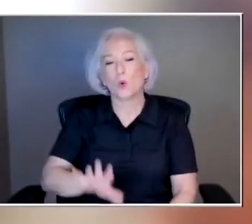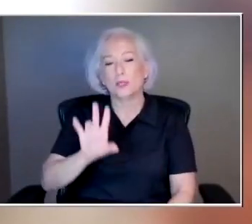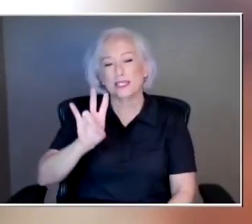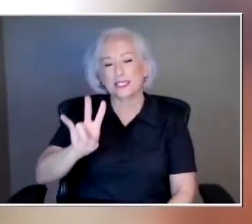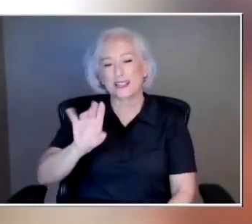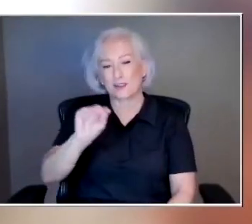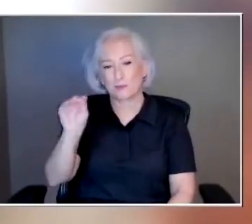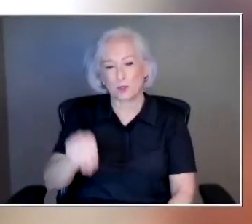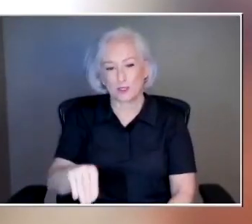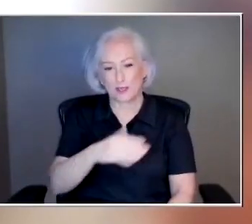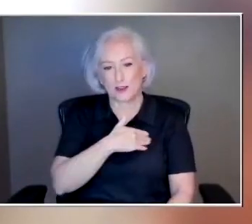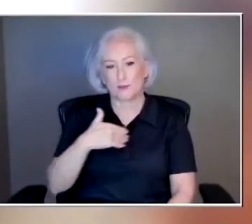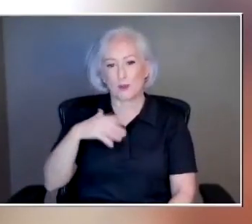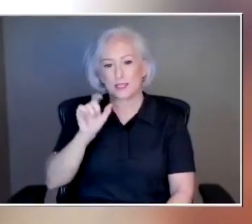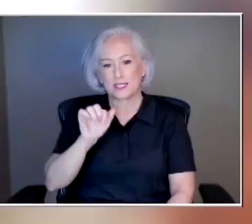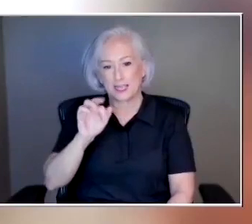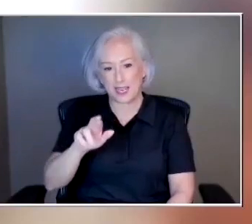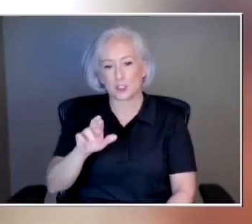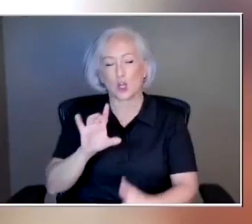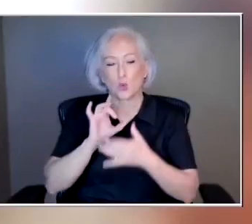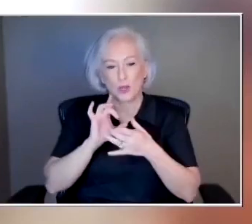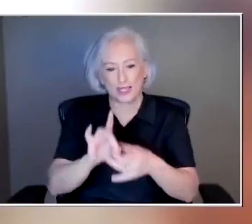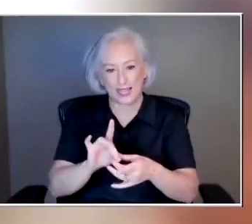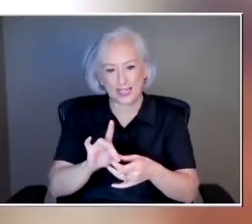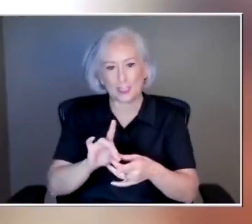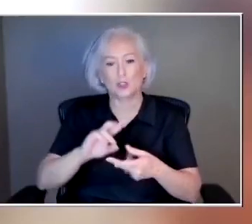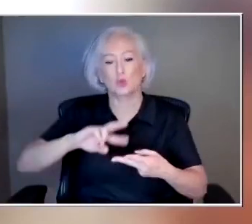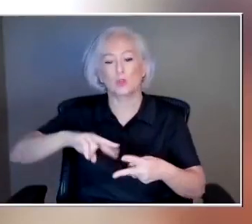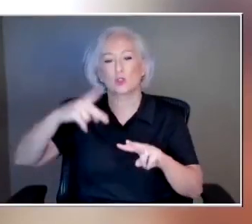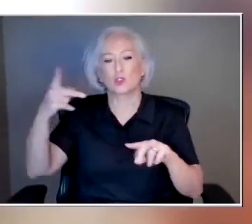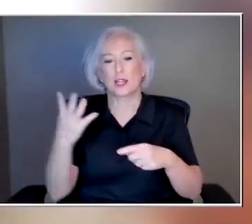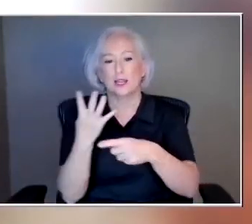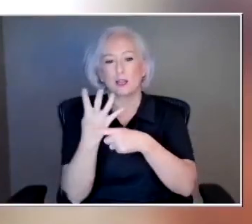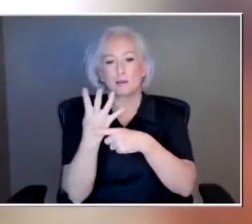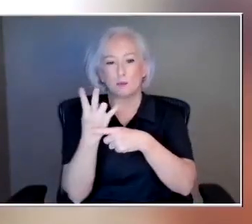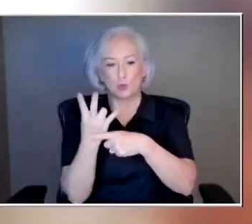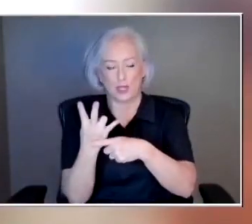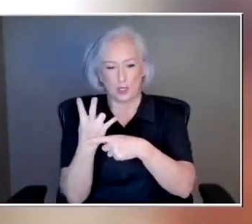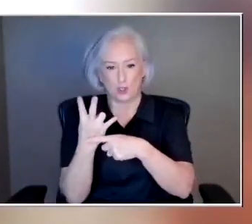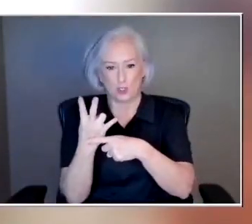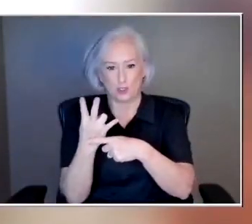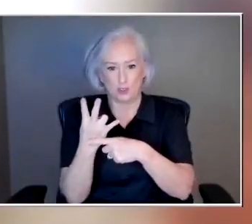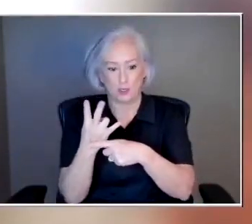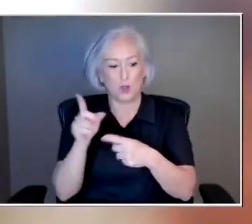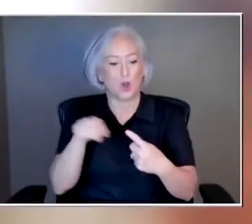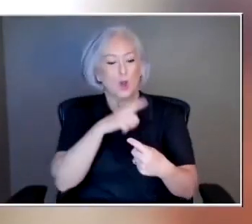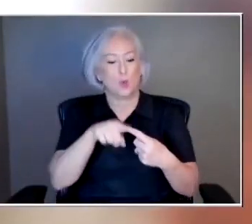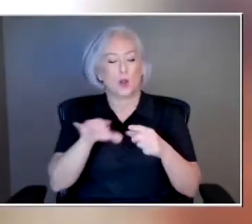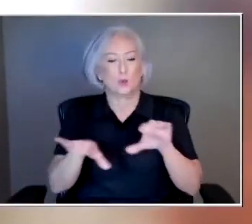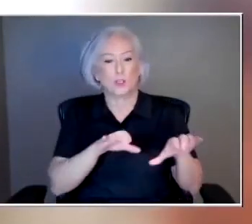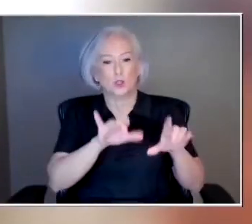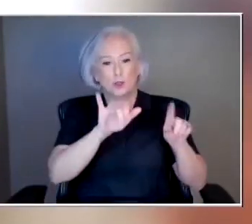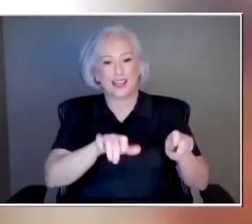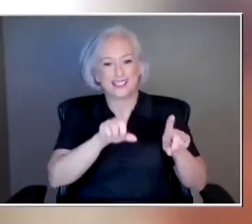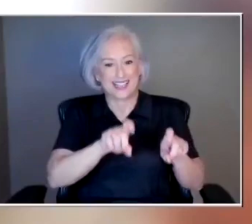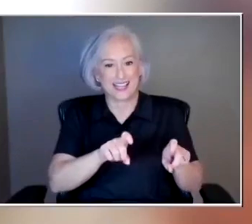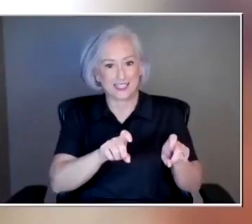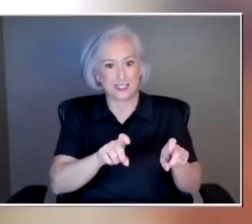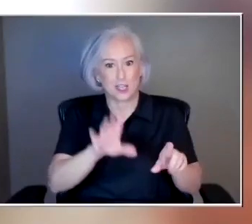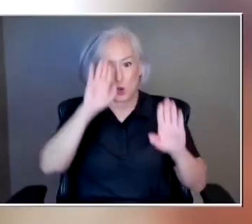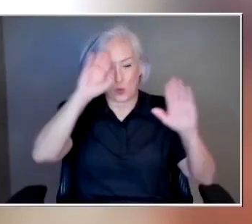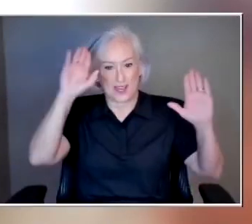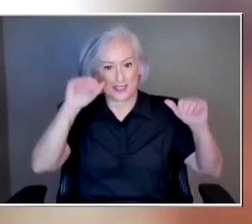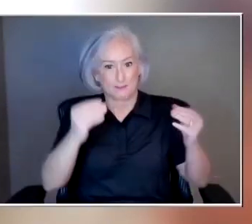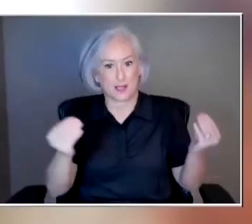occur in the setting of a genetic mutation. So when we do the test, more often than not, we're expecting a negative result as opposed to a positive